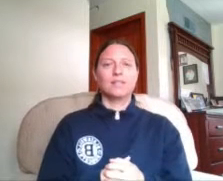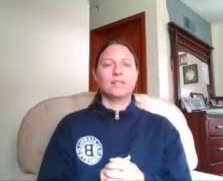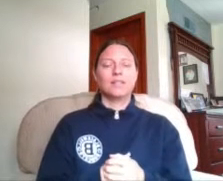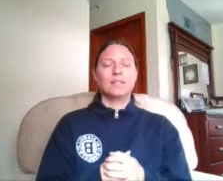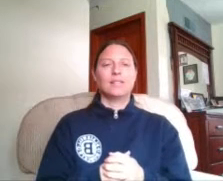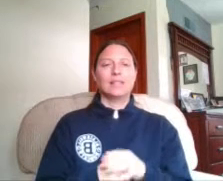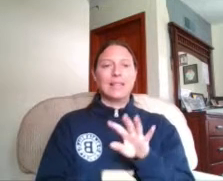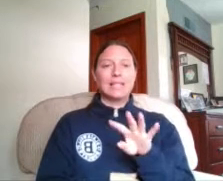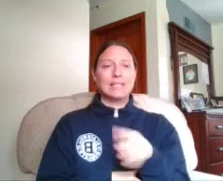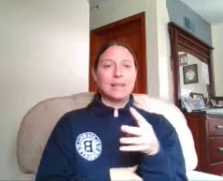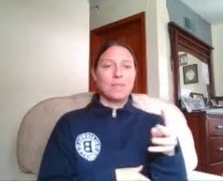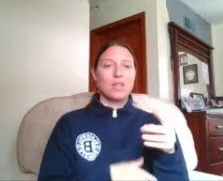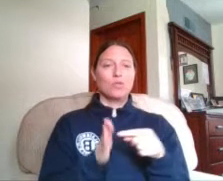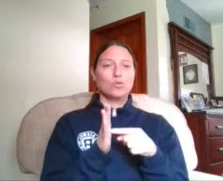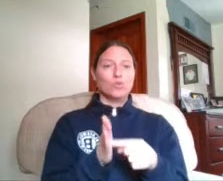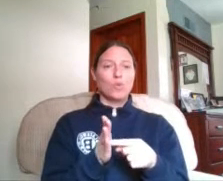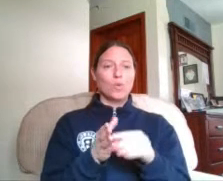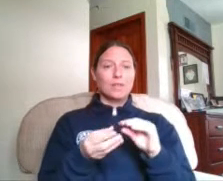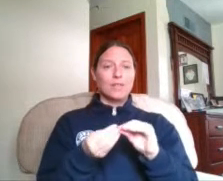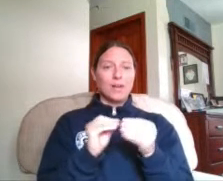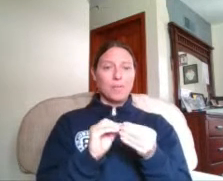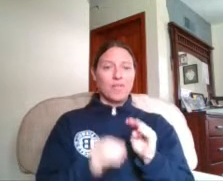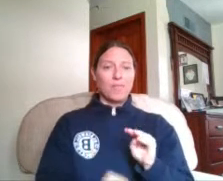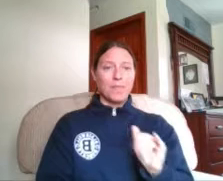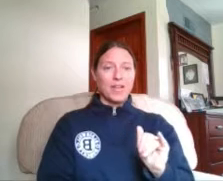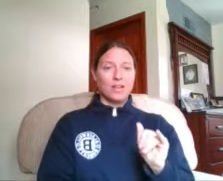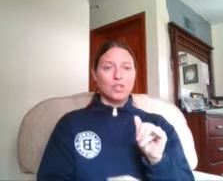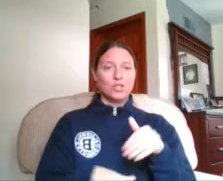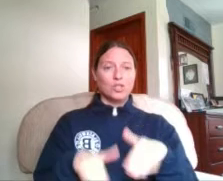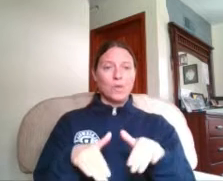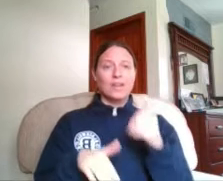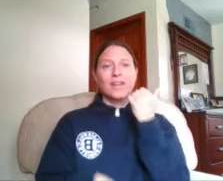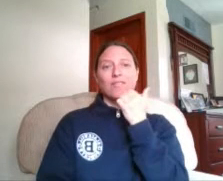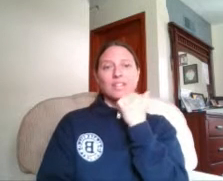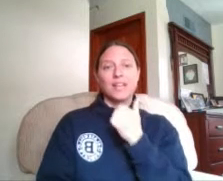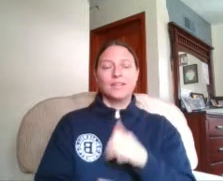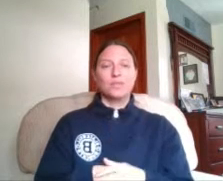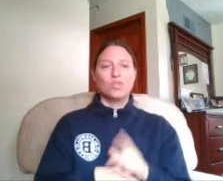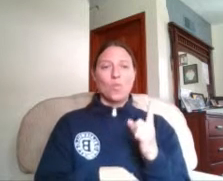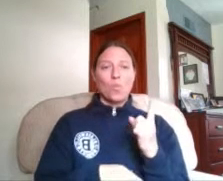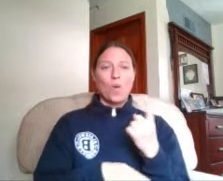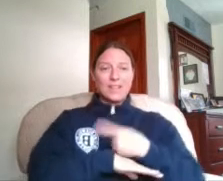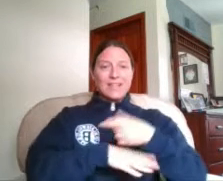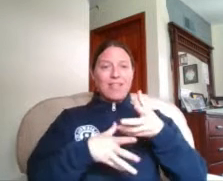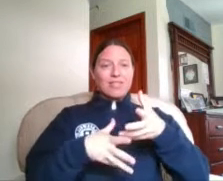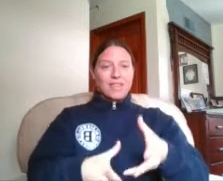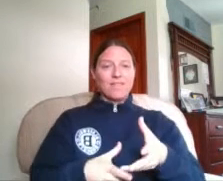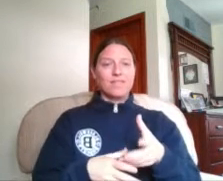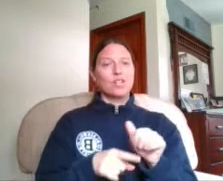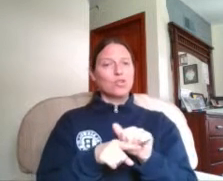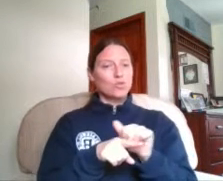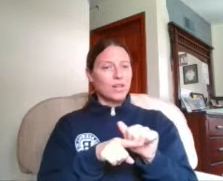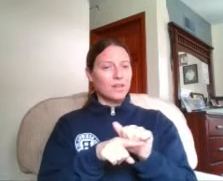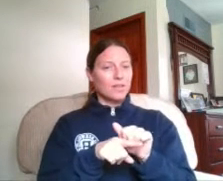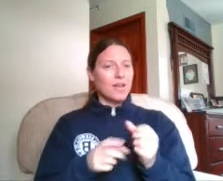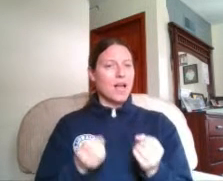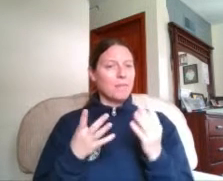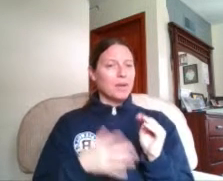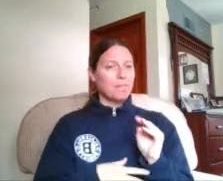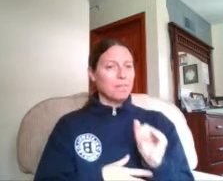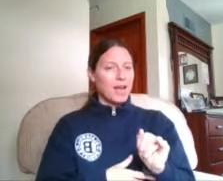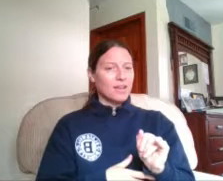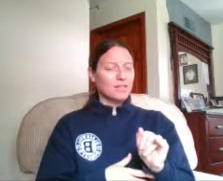table shows the number of miles she's walked each day. She has 1 day left in her training. How many miles